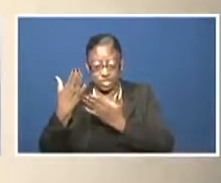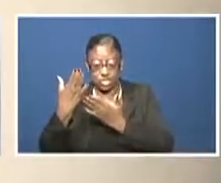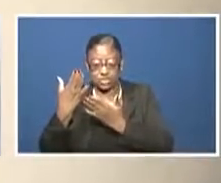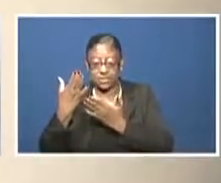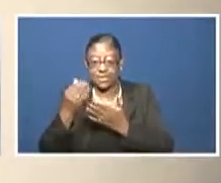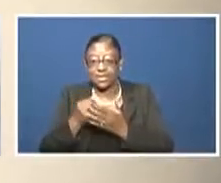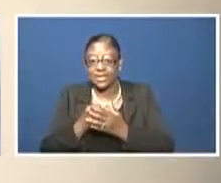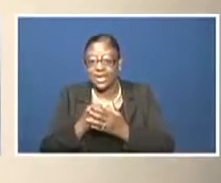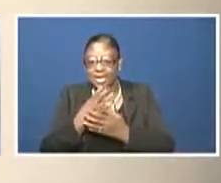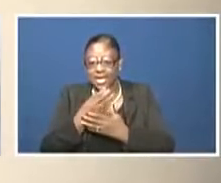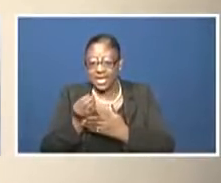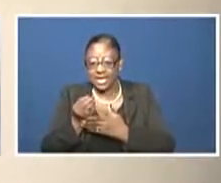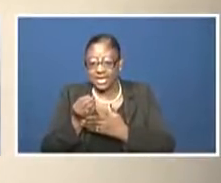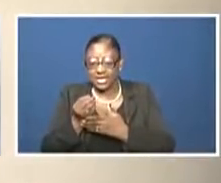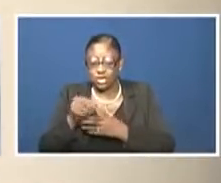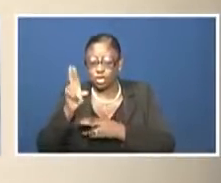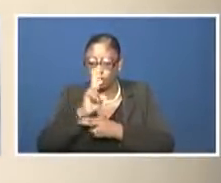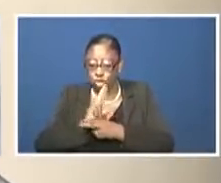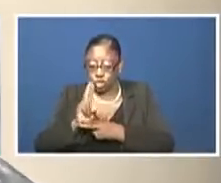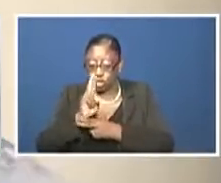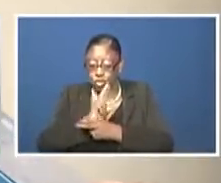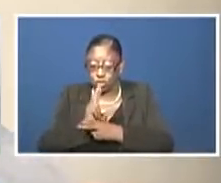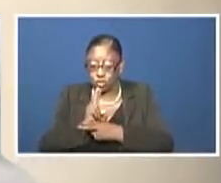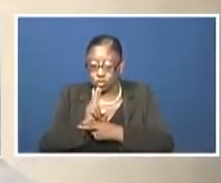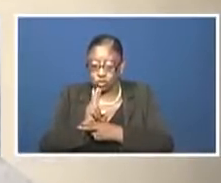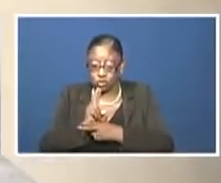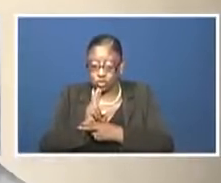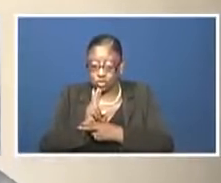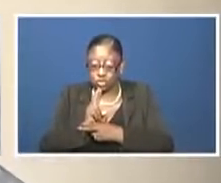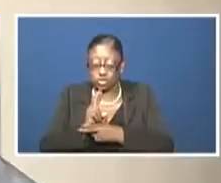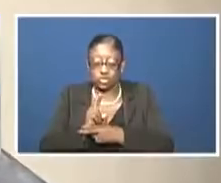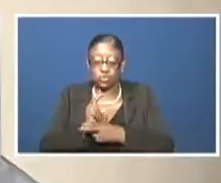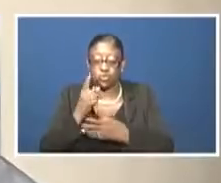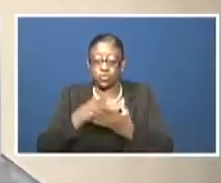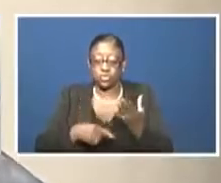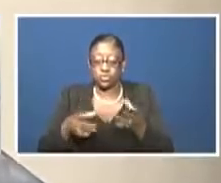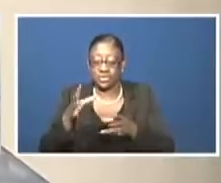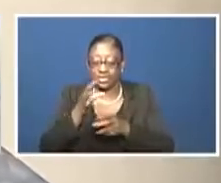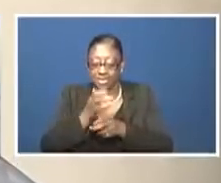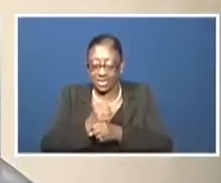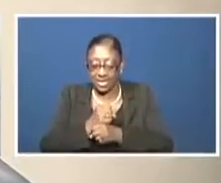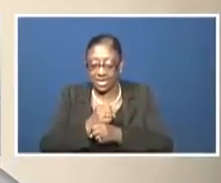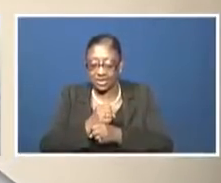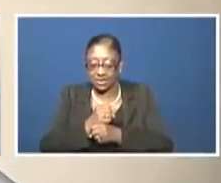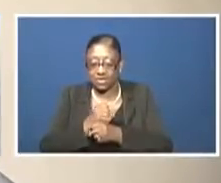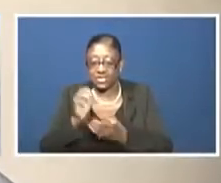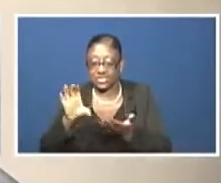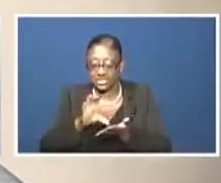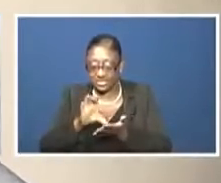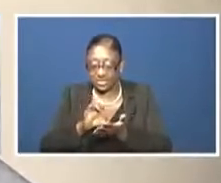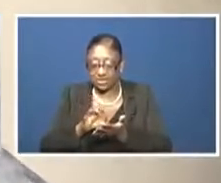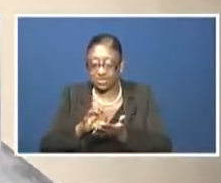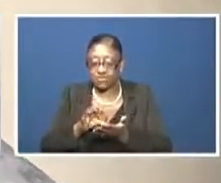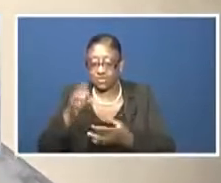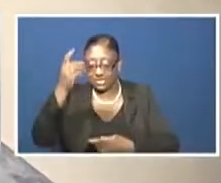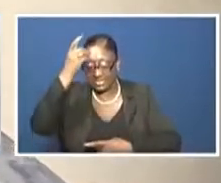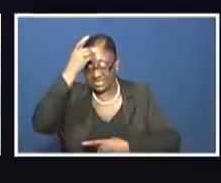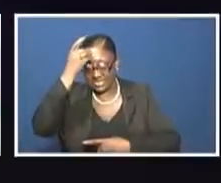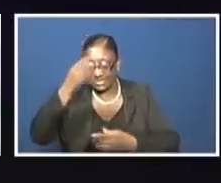reliable. And use the directives that come from the World Health Organization, the Center for Disease Control, etc.